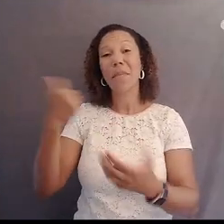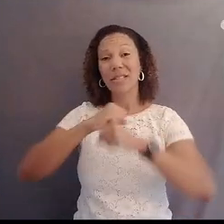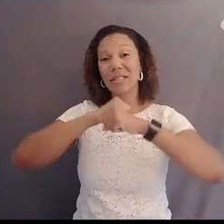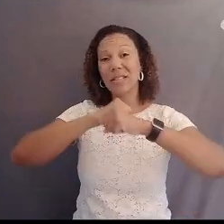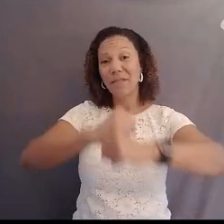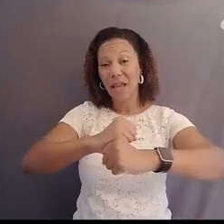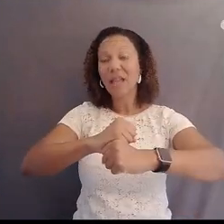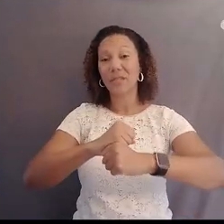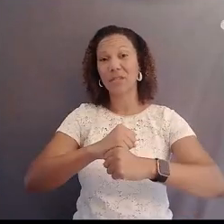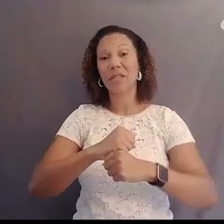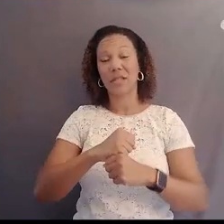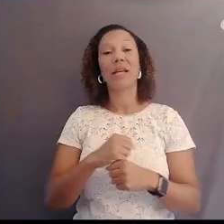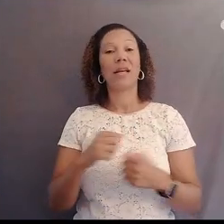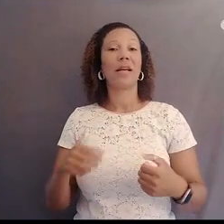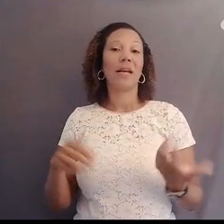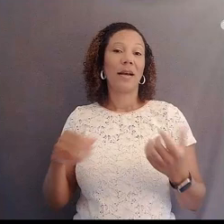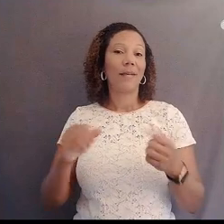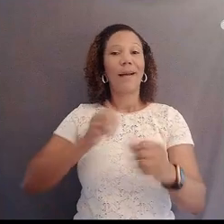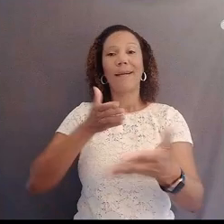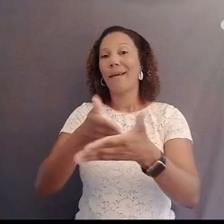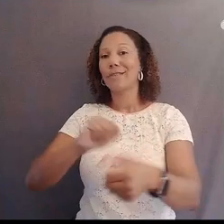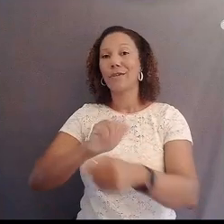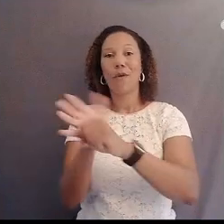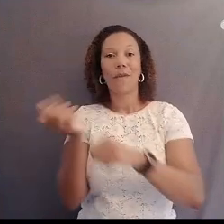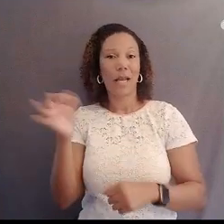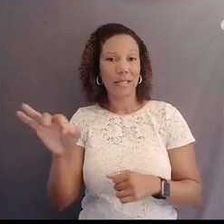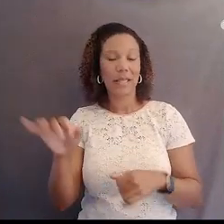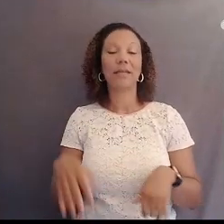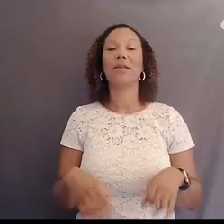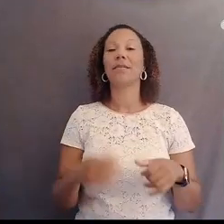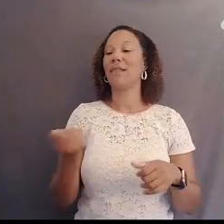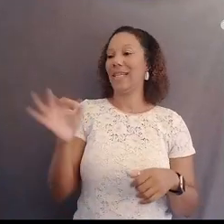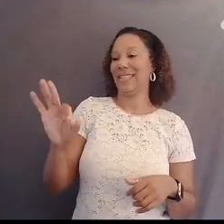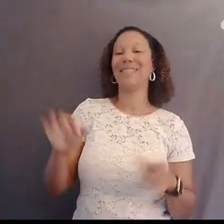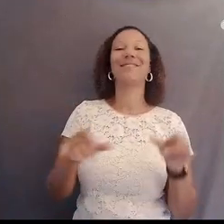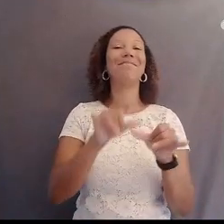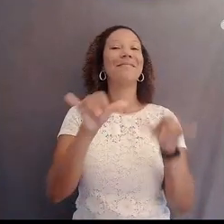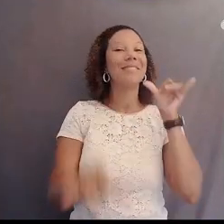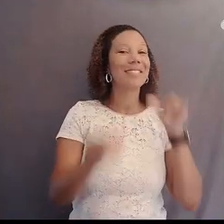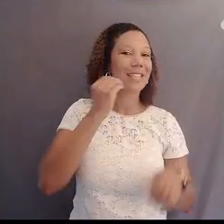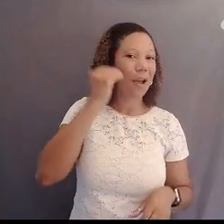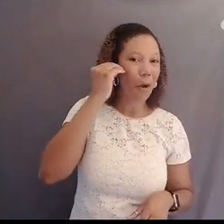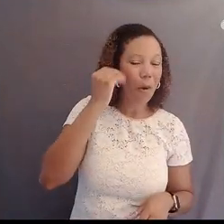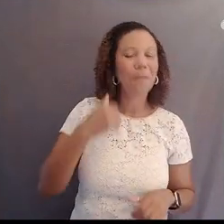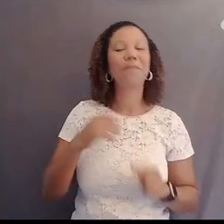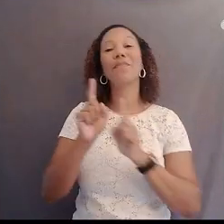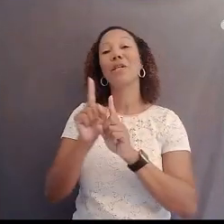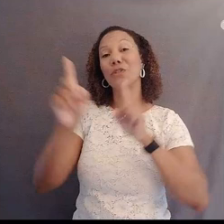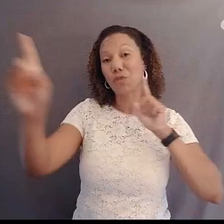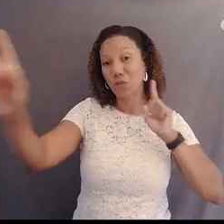be staying at home and social distancing, wearing a face covering. I took mine off just a second ago.